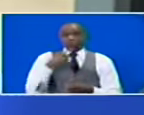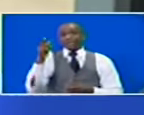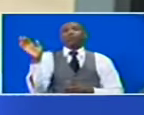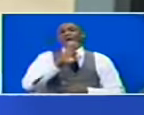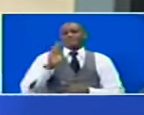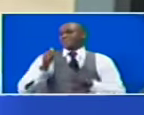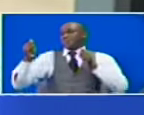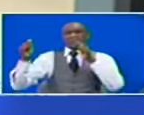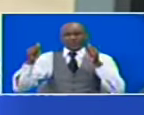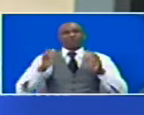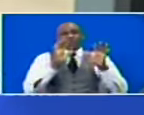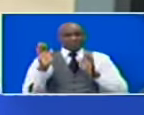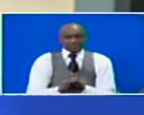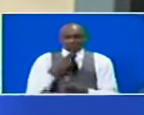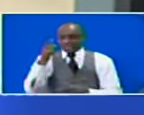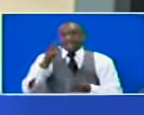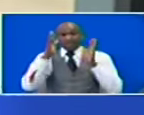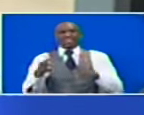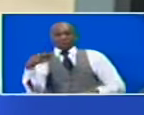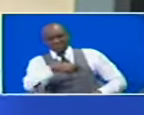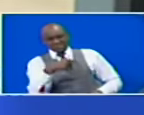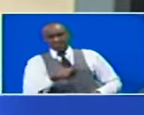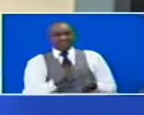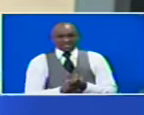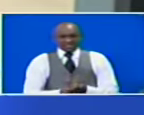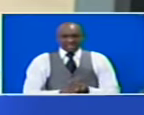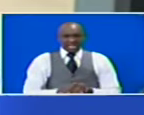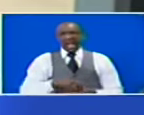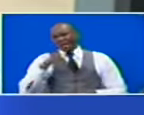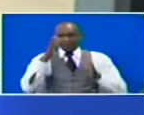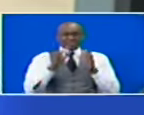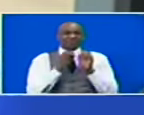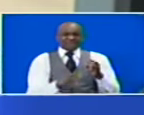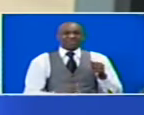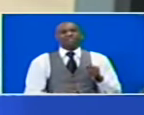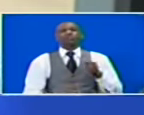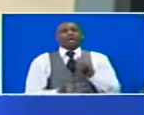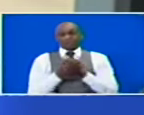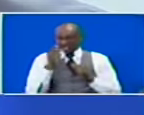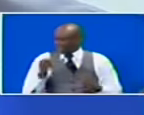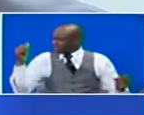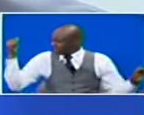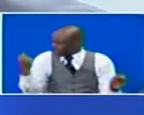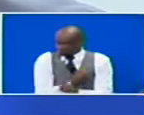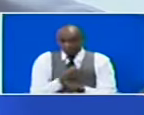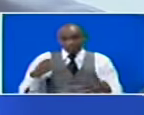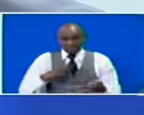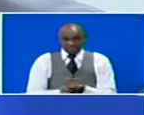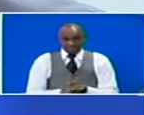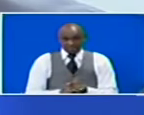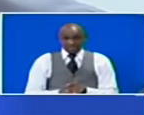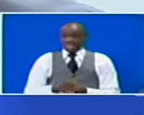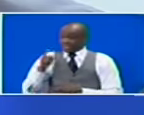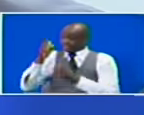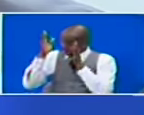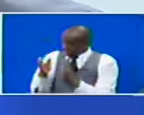Wiper alafu Mudhama aseme candidate ndio huyu sasa hakuna lingine nitasaidia chama. Hapana. Mudhama is quite a